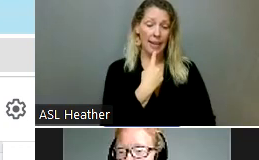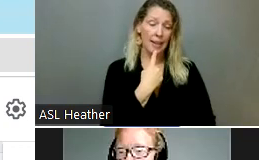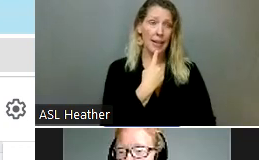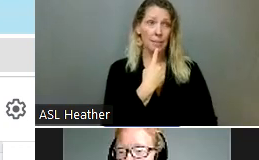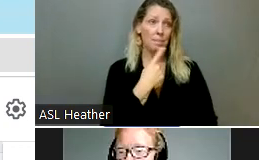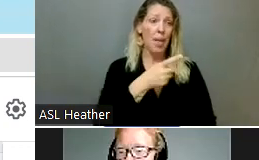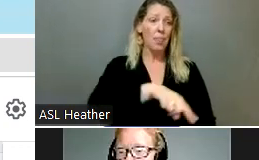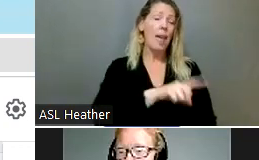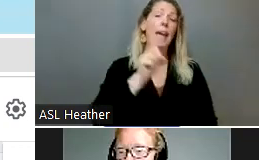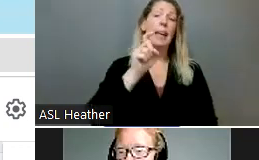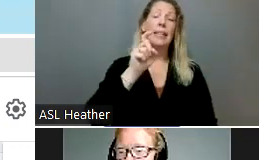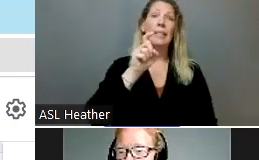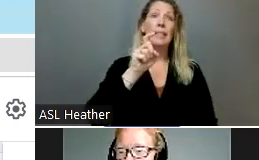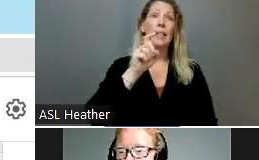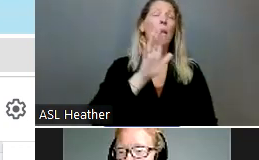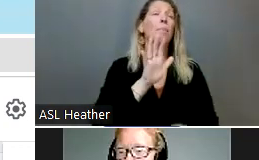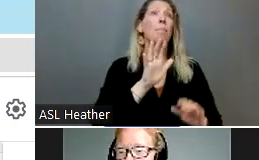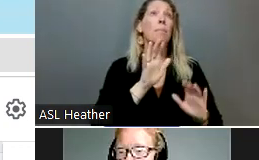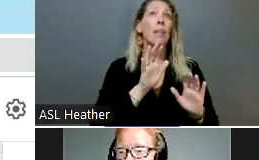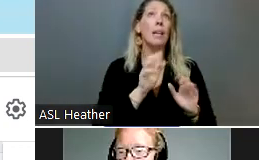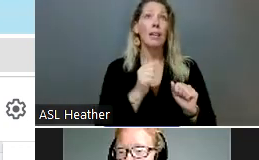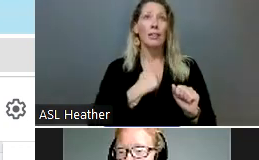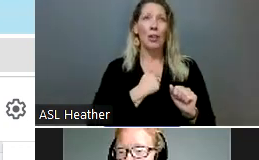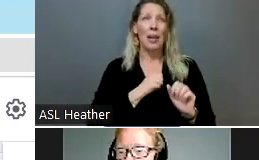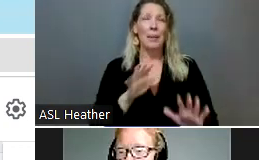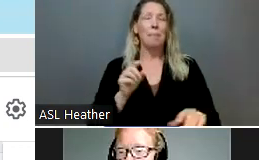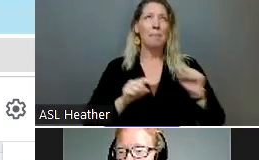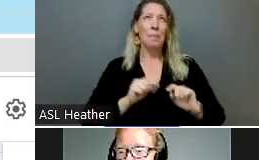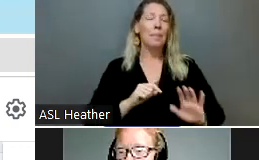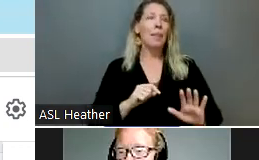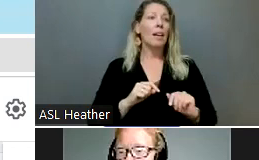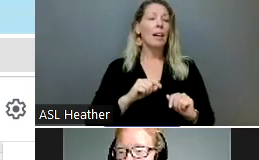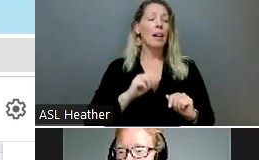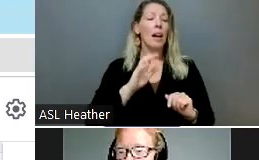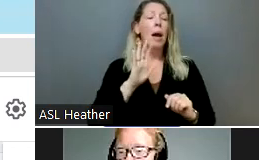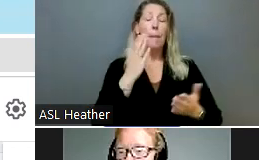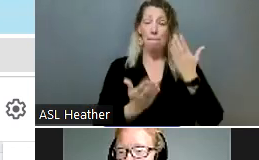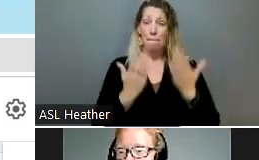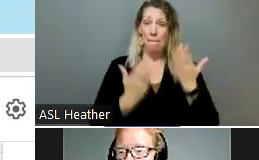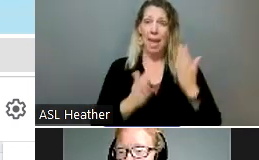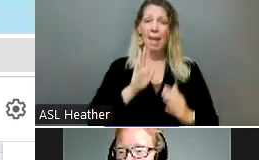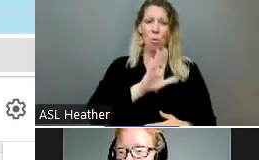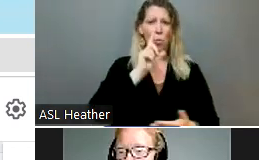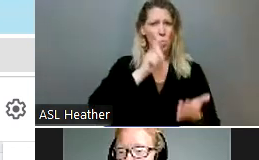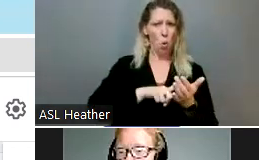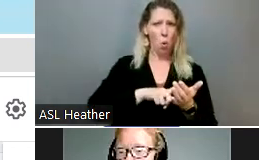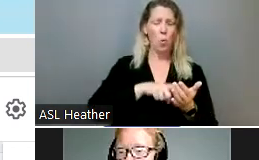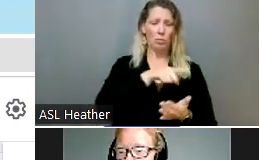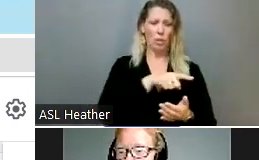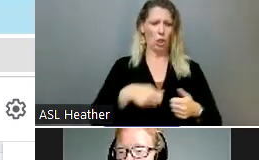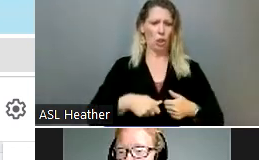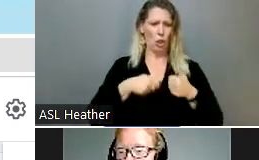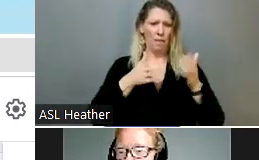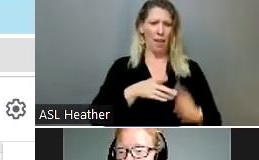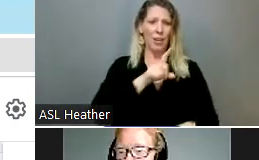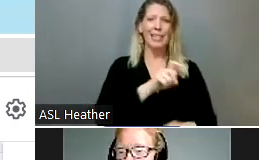they need more, or maybe, sorry, let me back up. Maybe you're noticing that a survivor